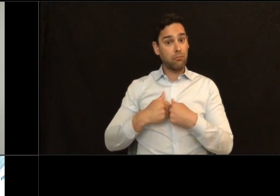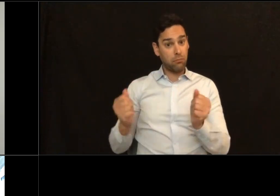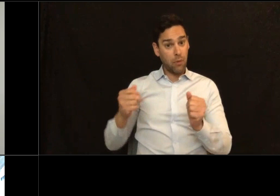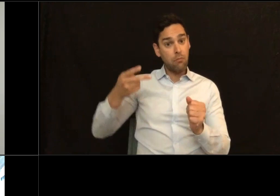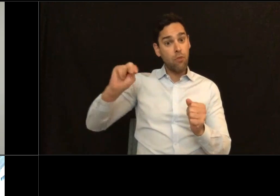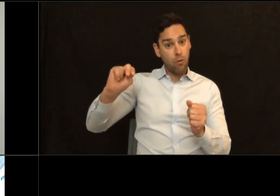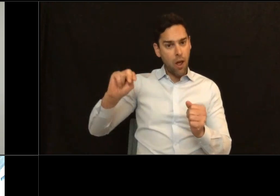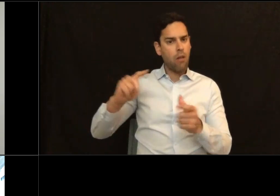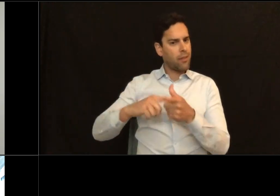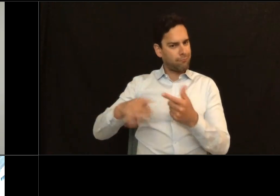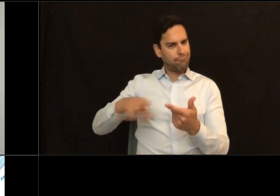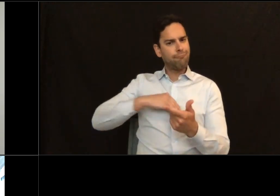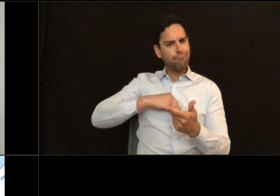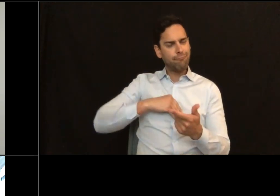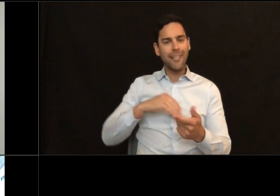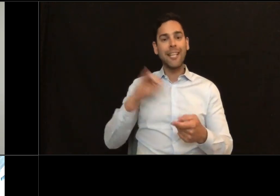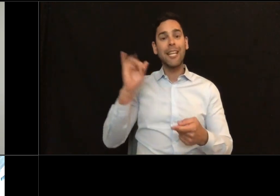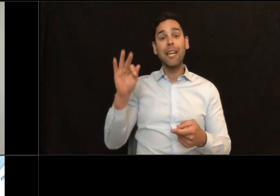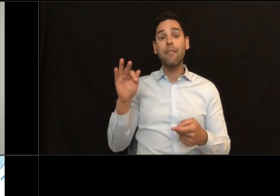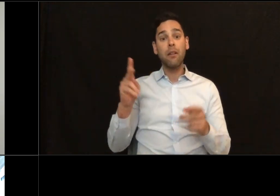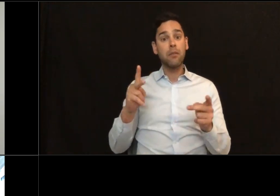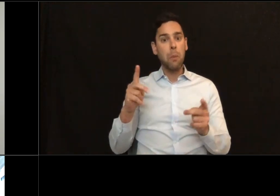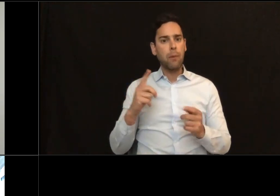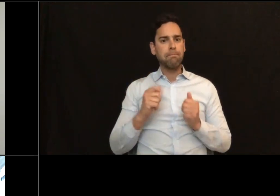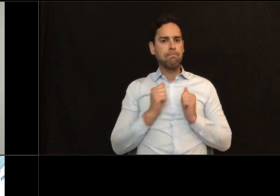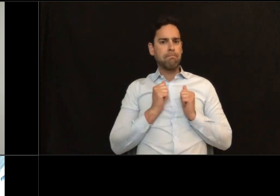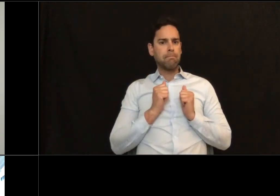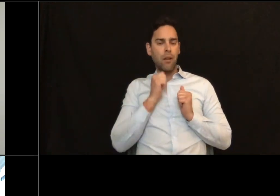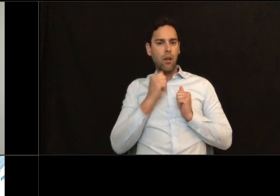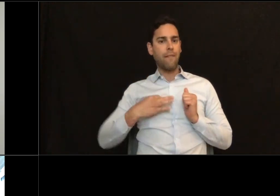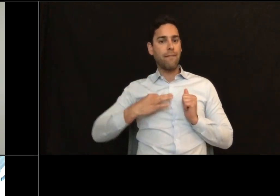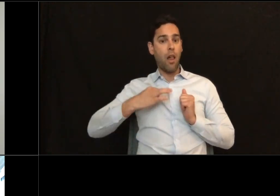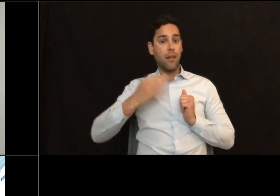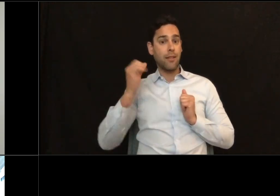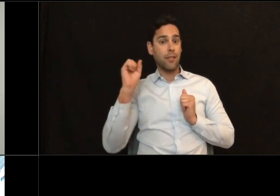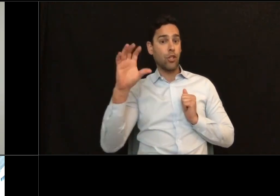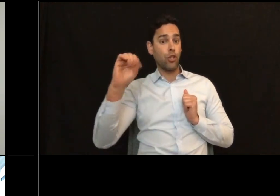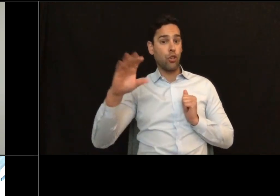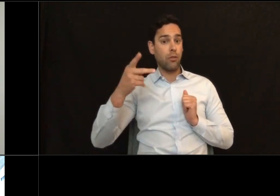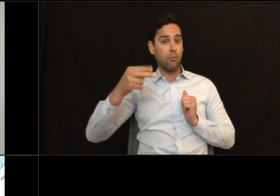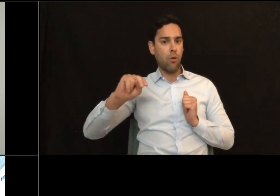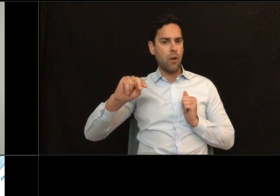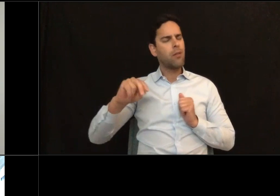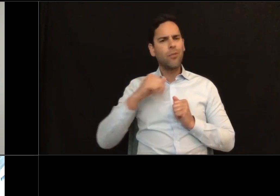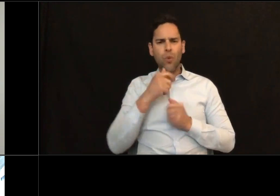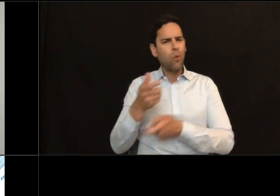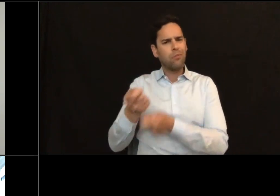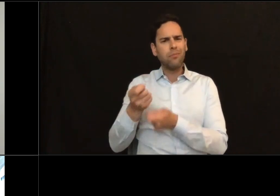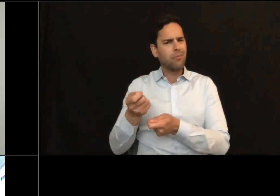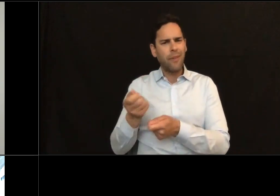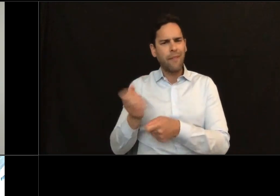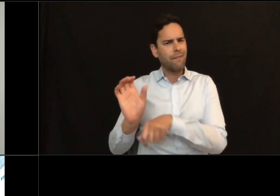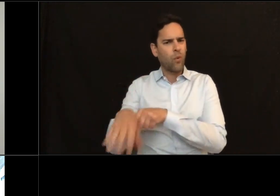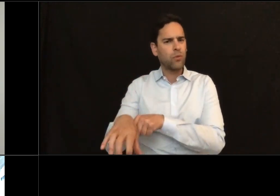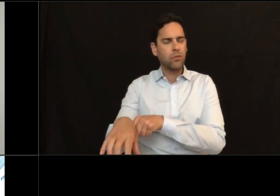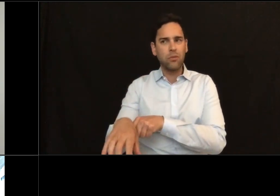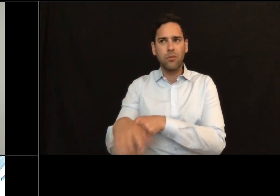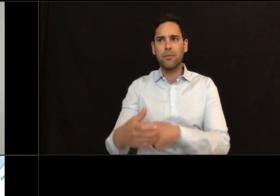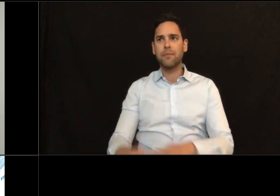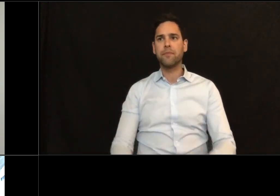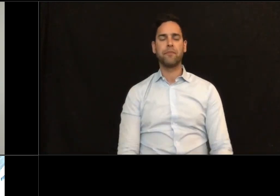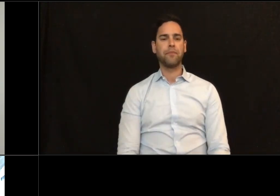them. So I would say that what happened to you, where you were sort of forced into a situation of coming out earlier than you